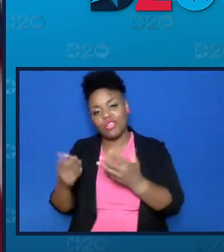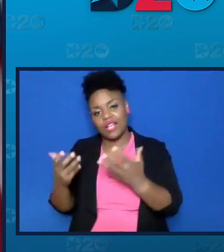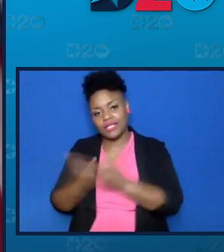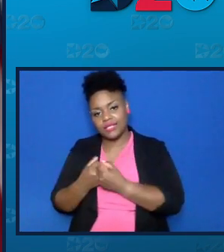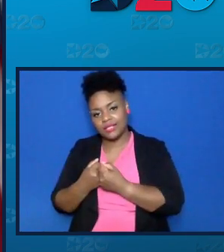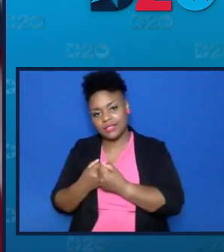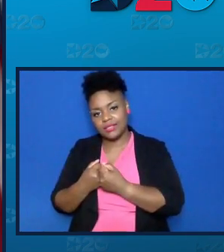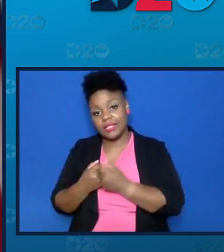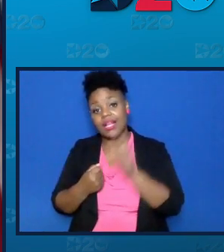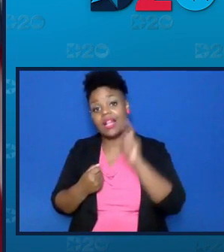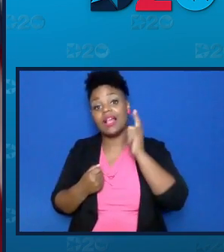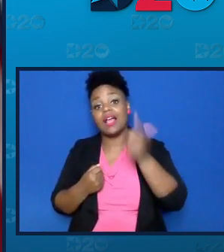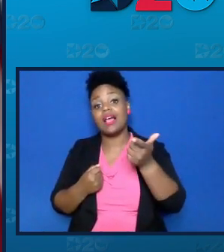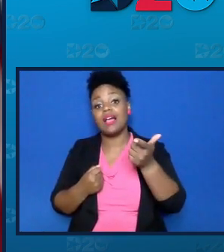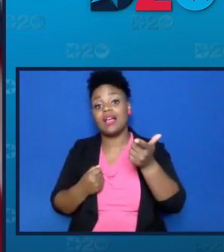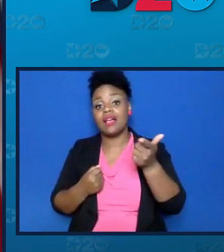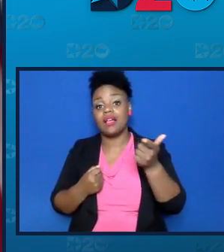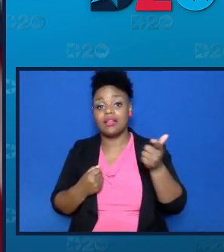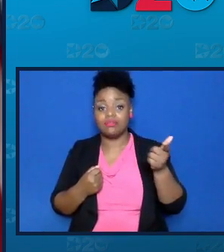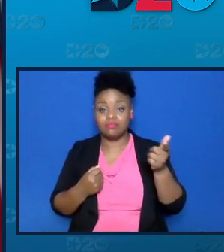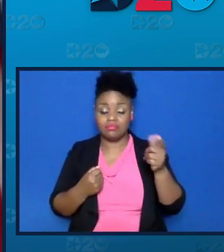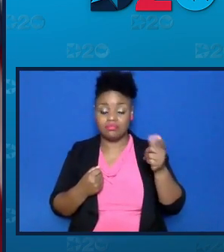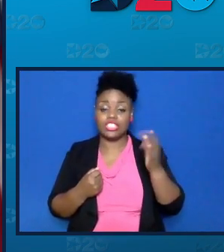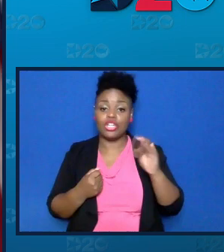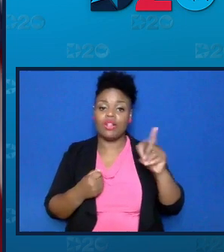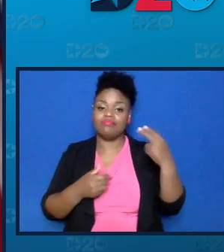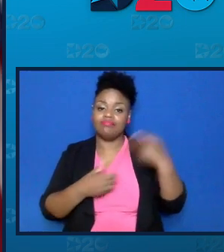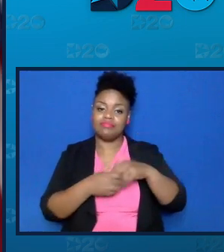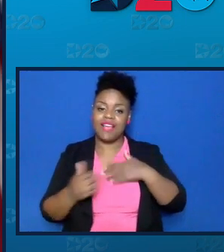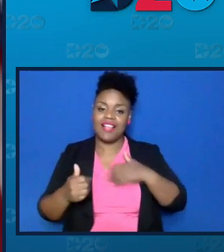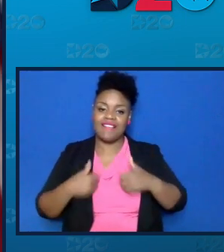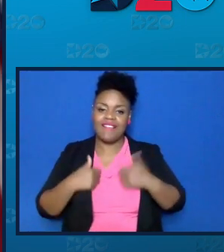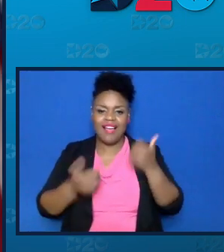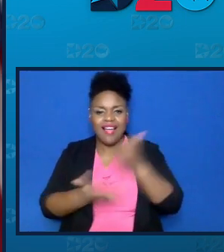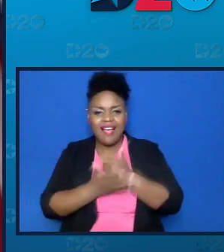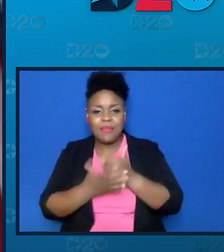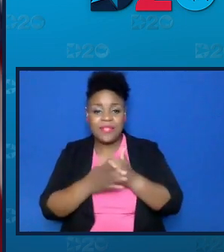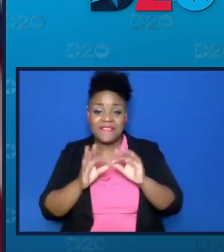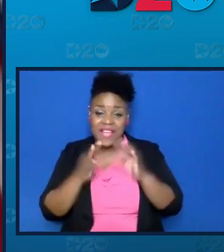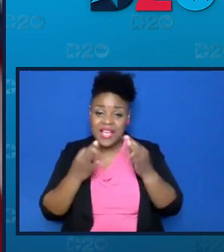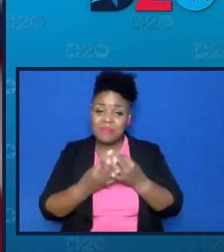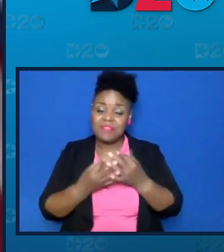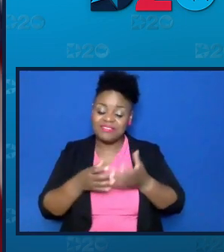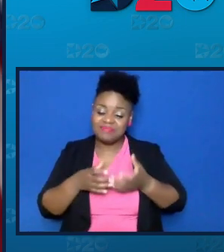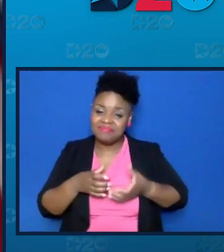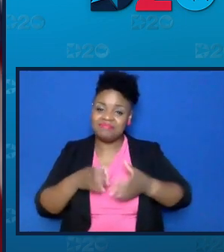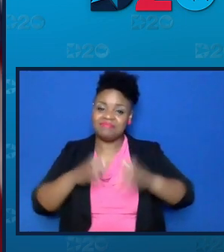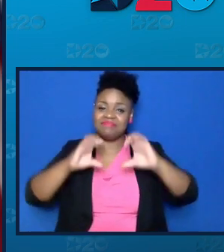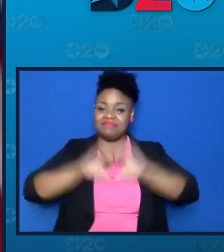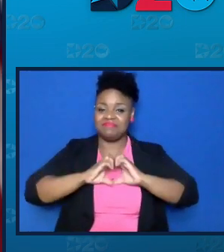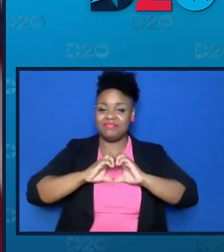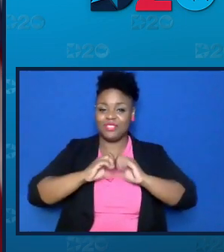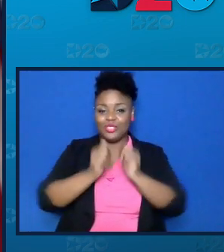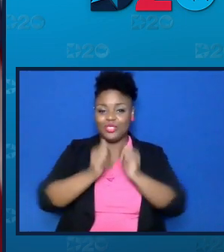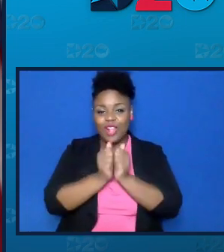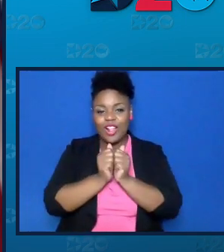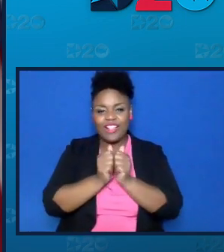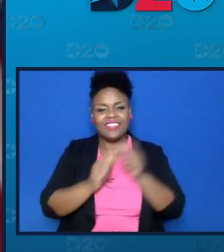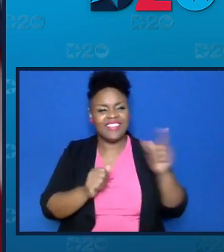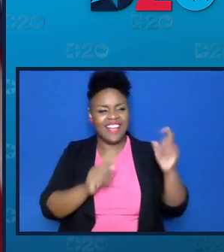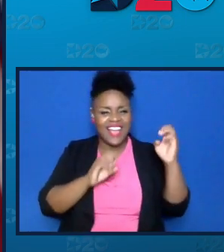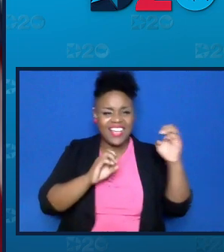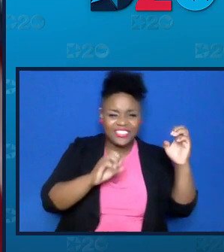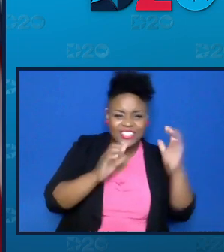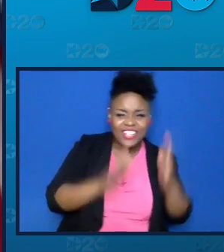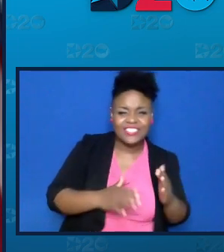together. She's an educator, a mom, a military mom, and an unstoppable force. If